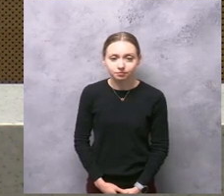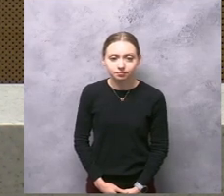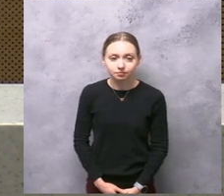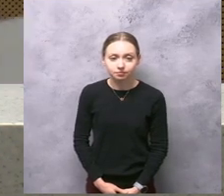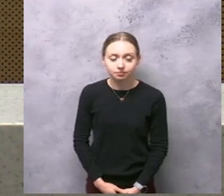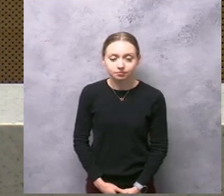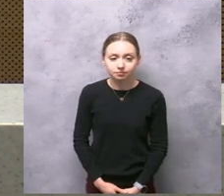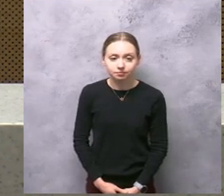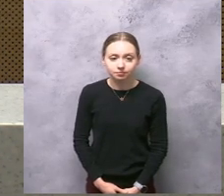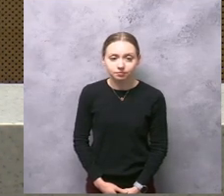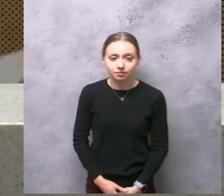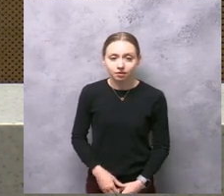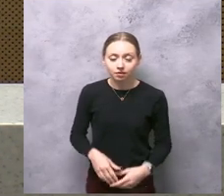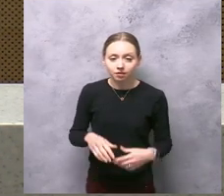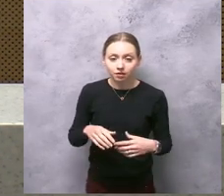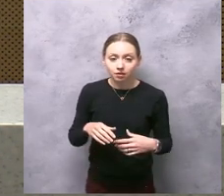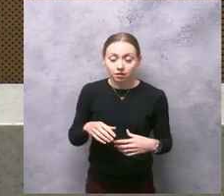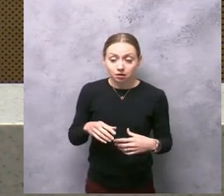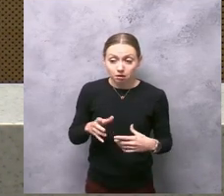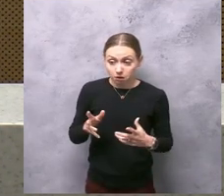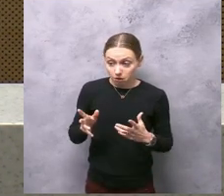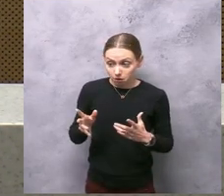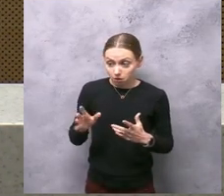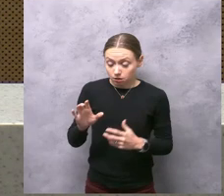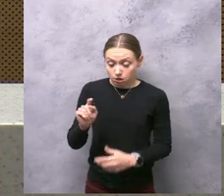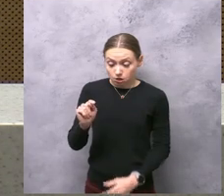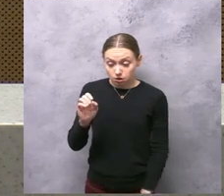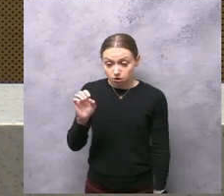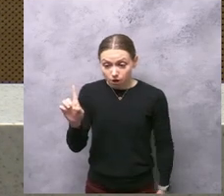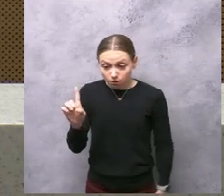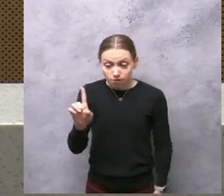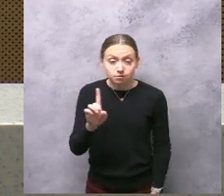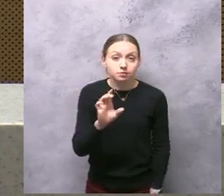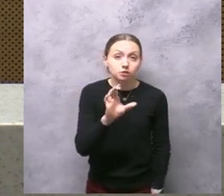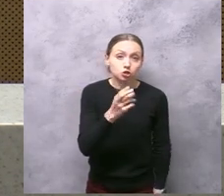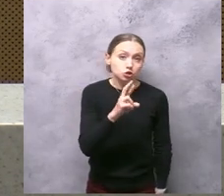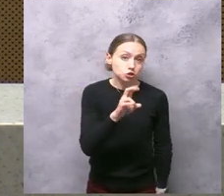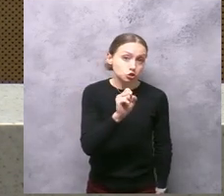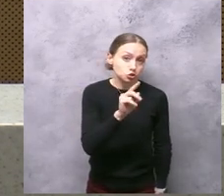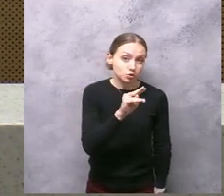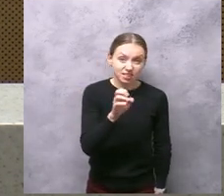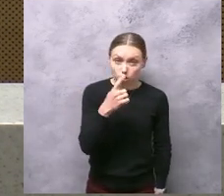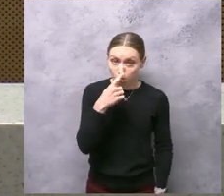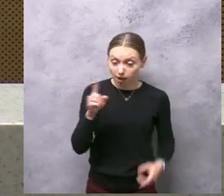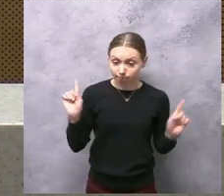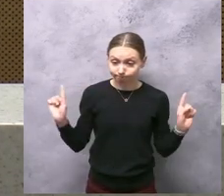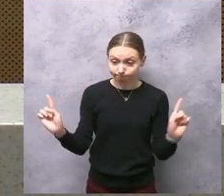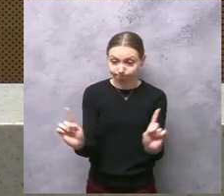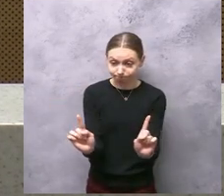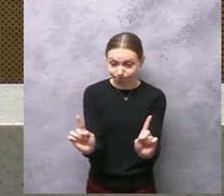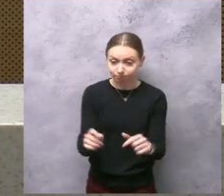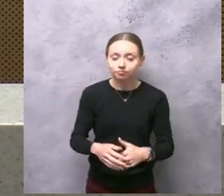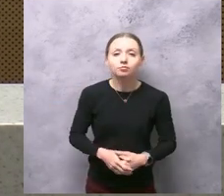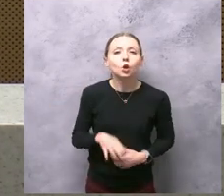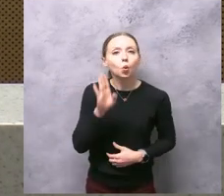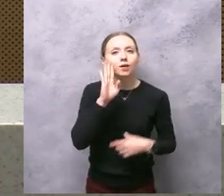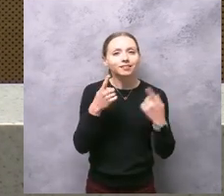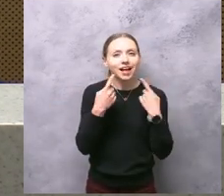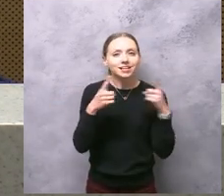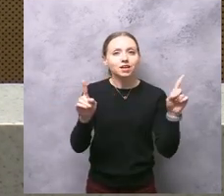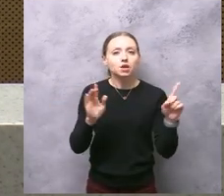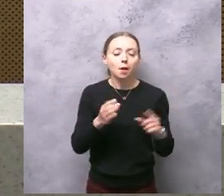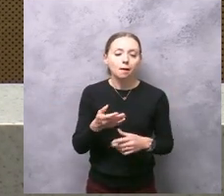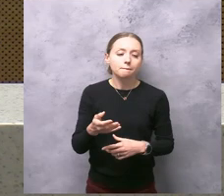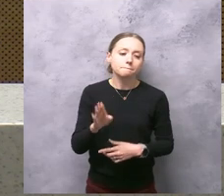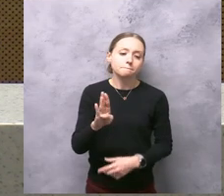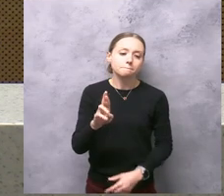go down, Todd and Christine, go down forward. We're gonna announce bring out the best awards from the